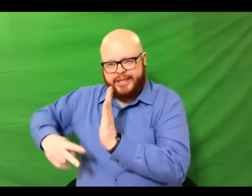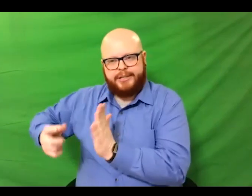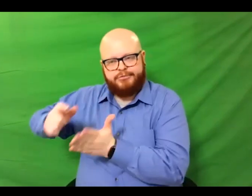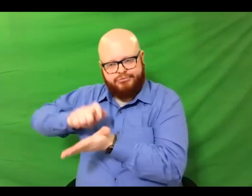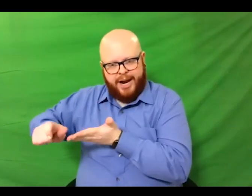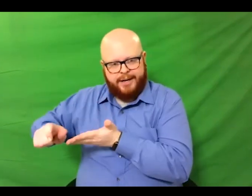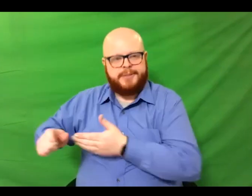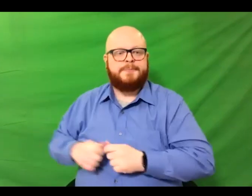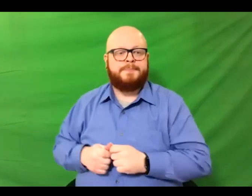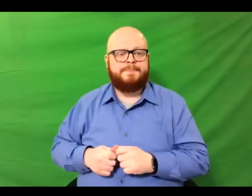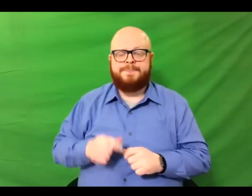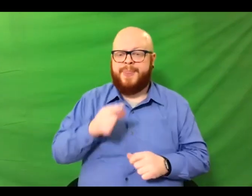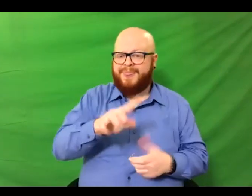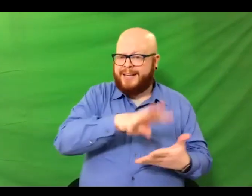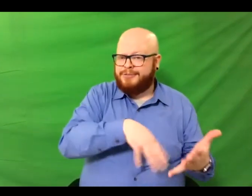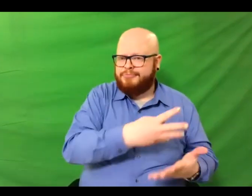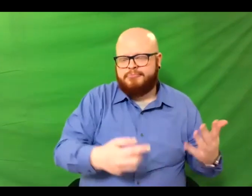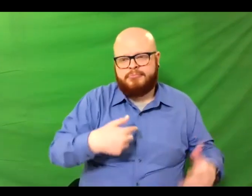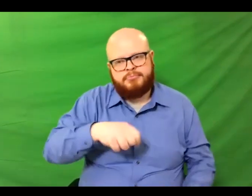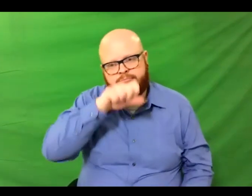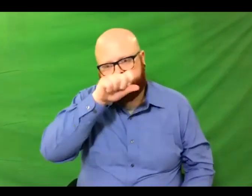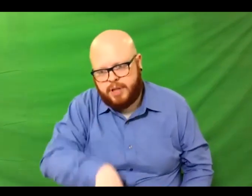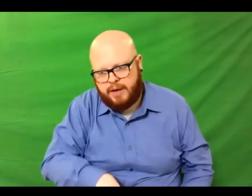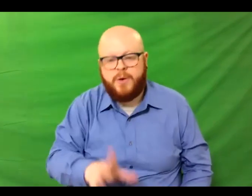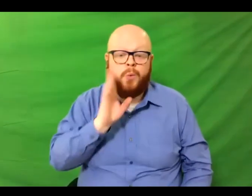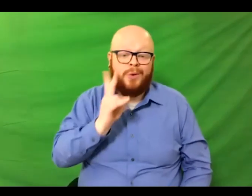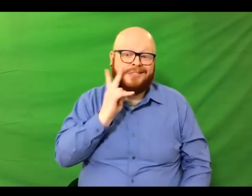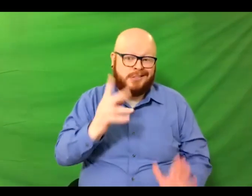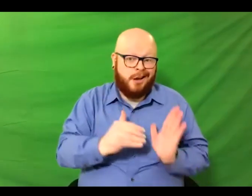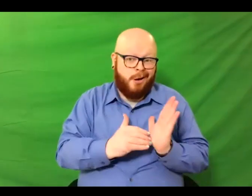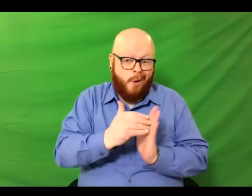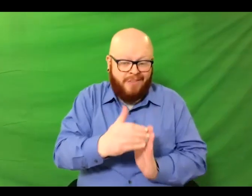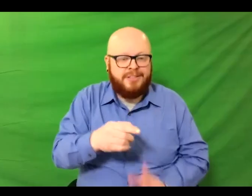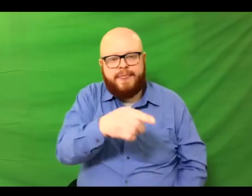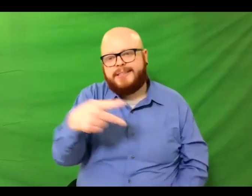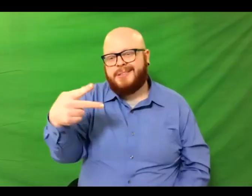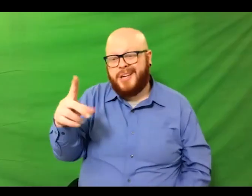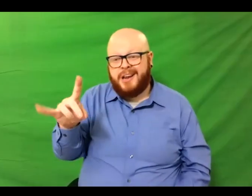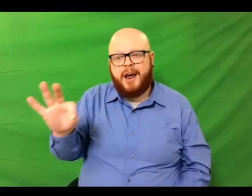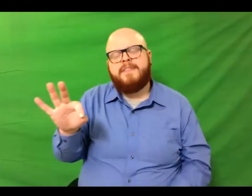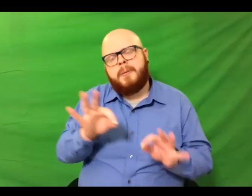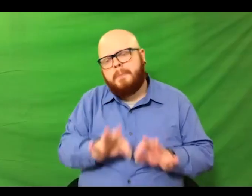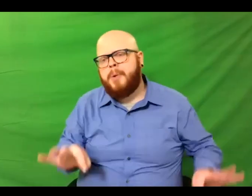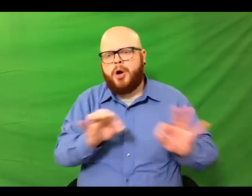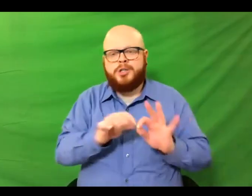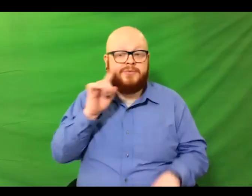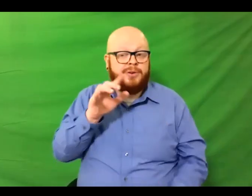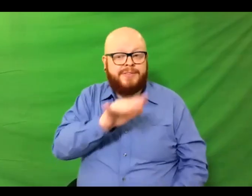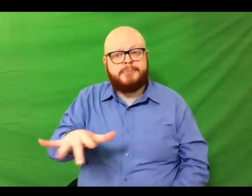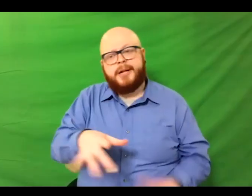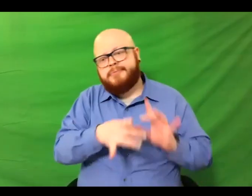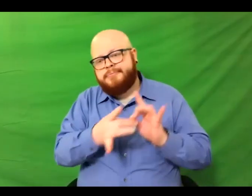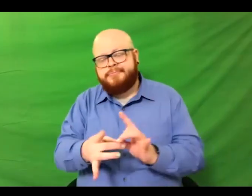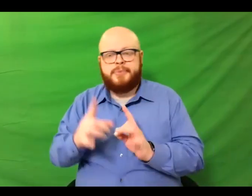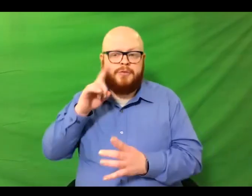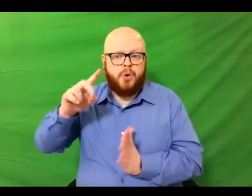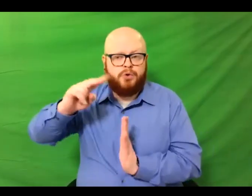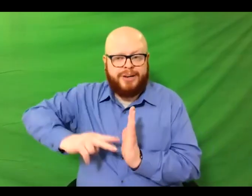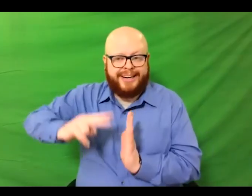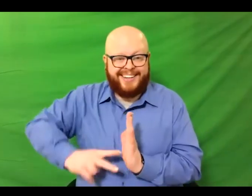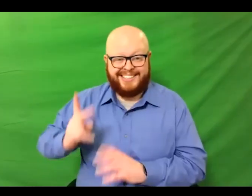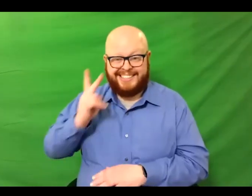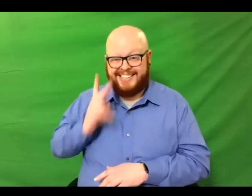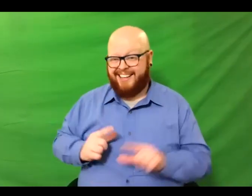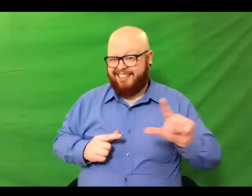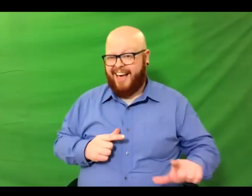I love this document. You're going to see it often, but this PDF, the importance of fingerspelling for reading. If you look at the lower left-hand corner,